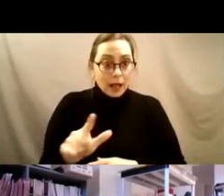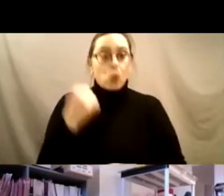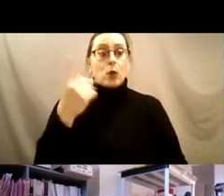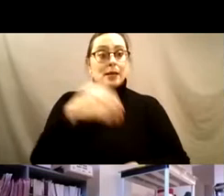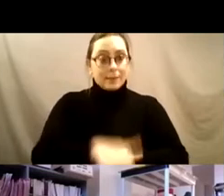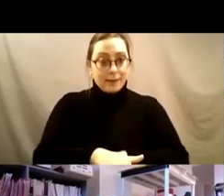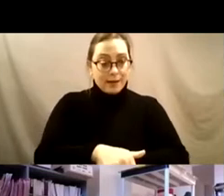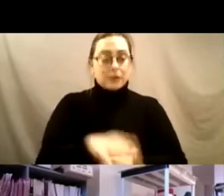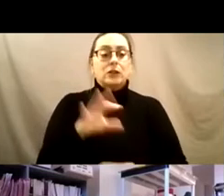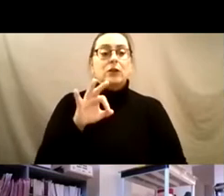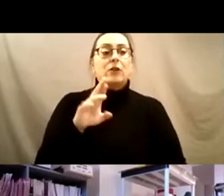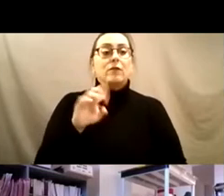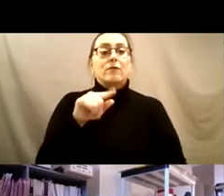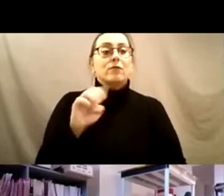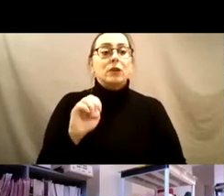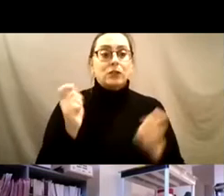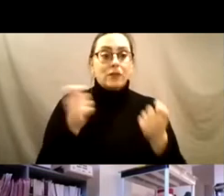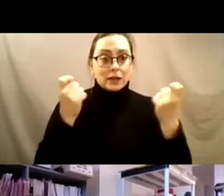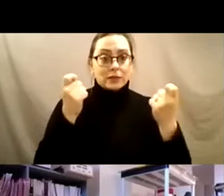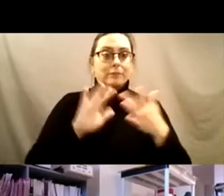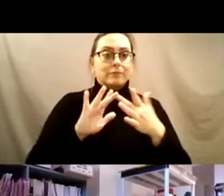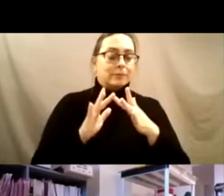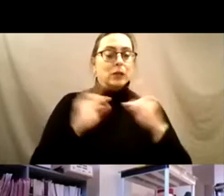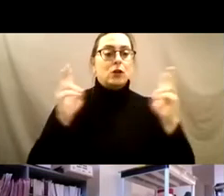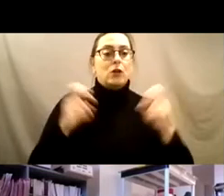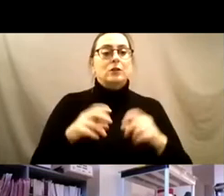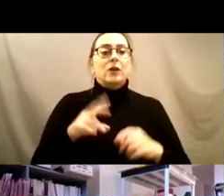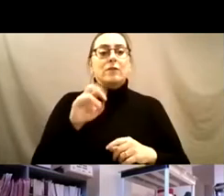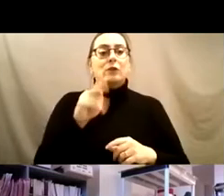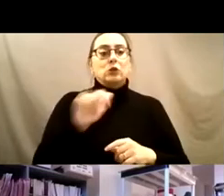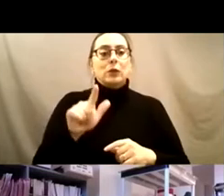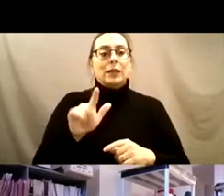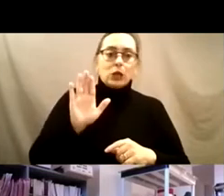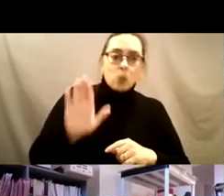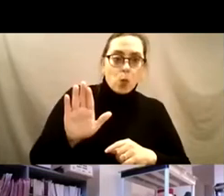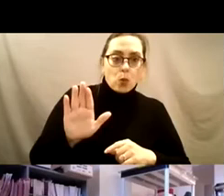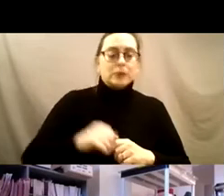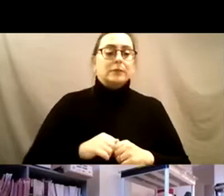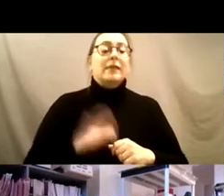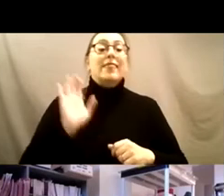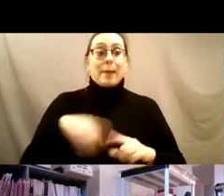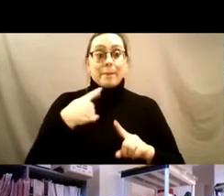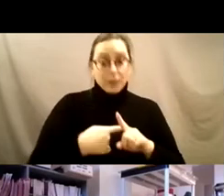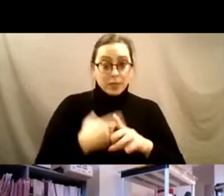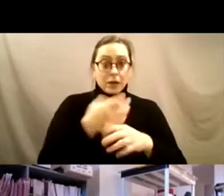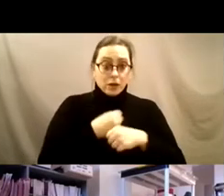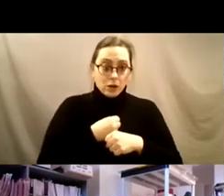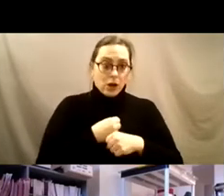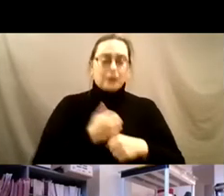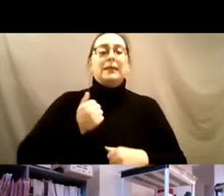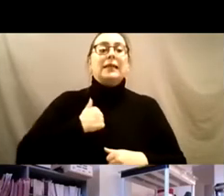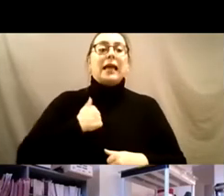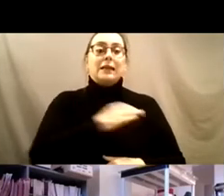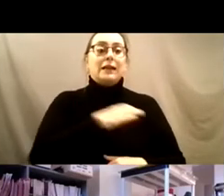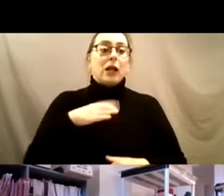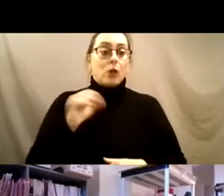the Fringe Fest online, Virtually Yours. And we also received that month Canada Council for the